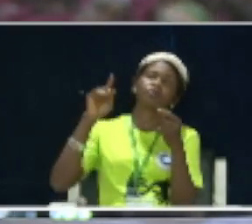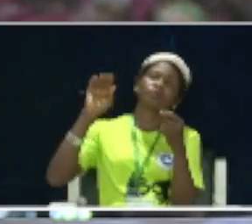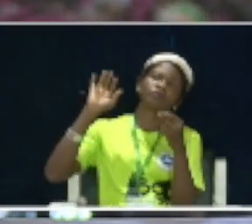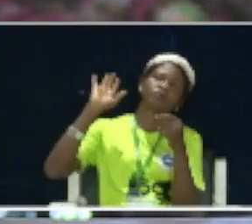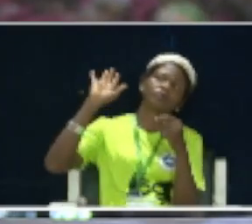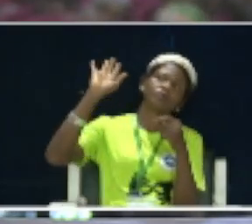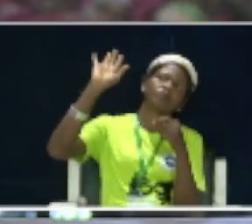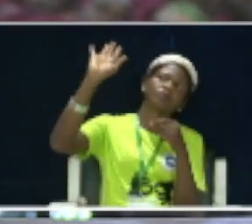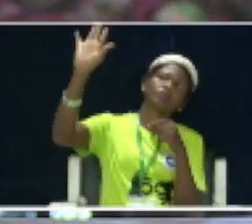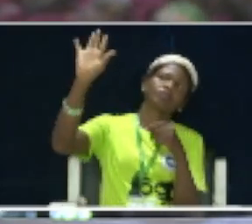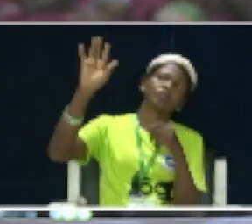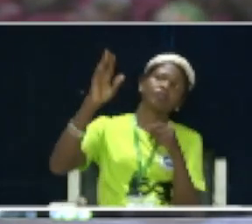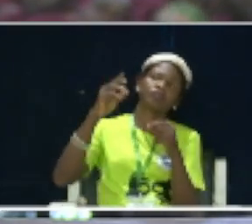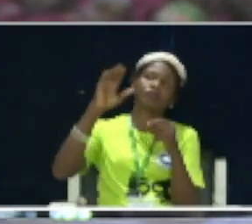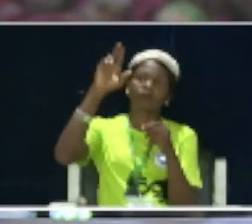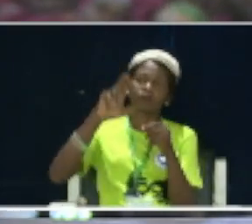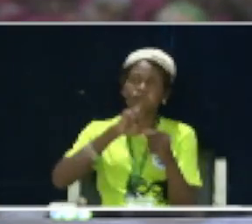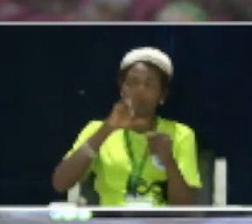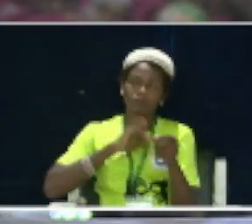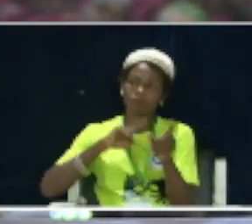thy cross I cling.